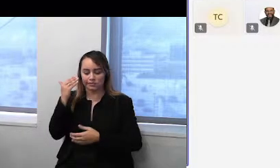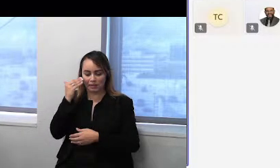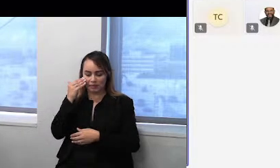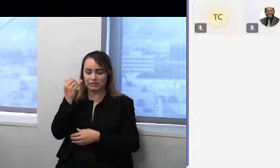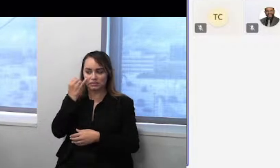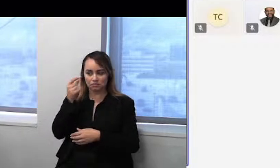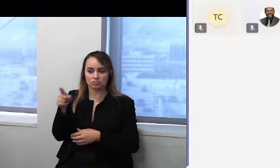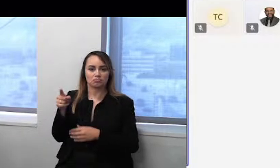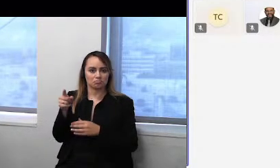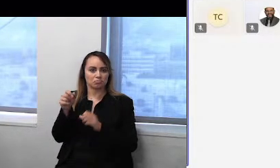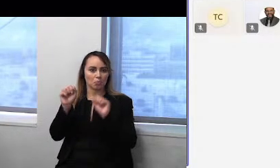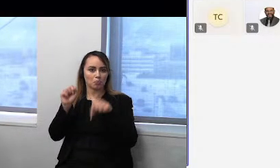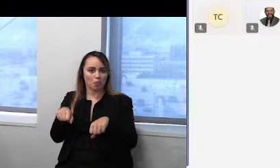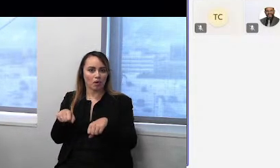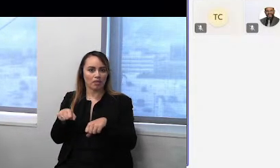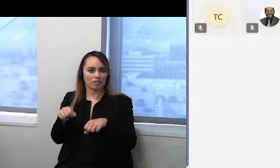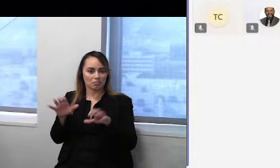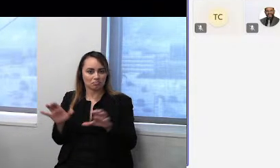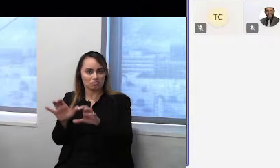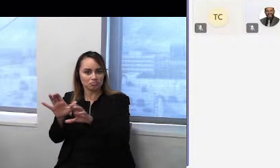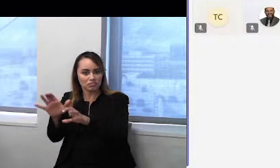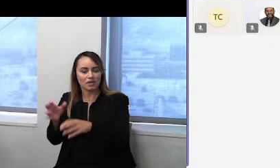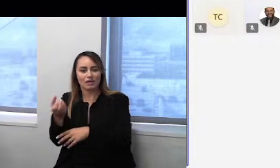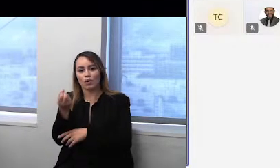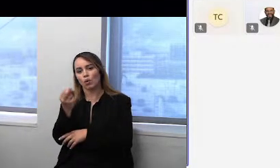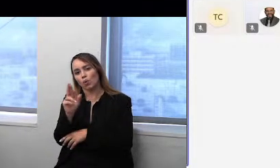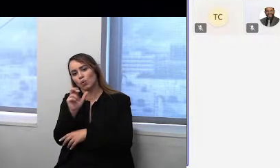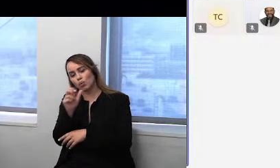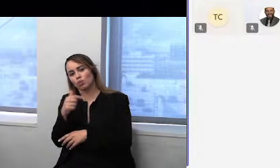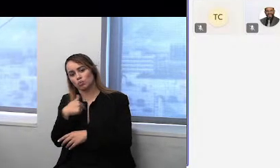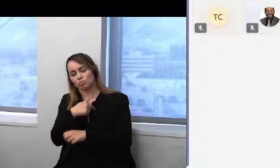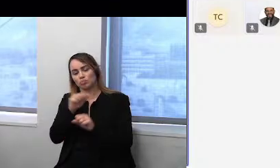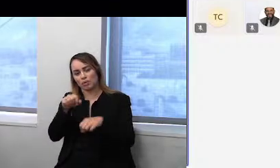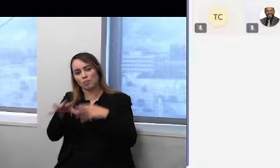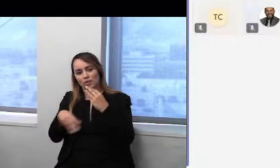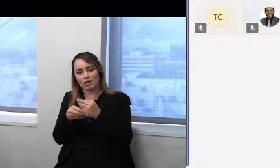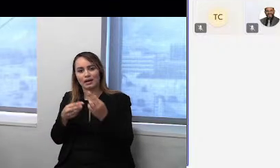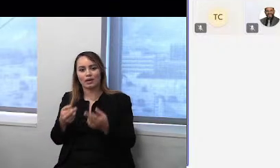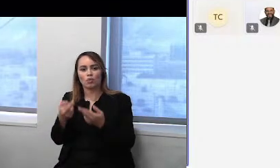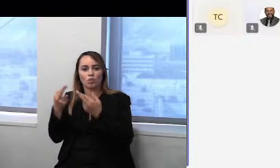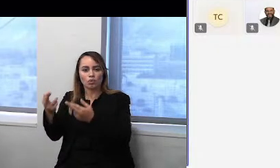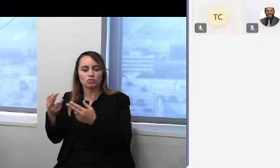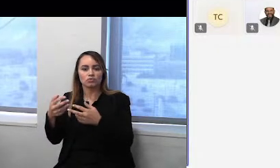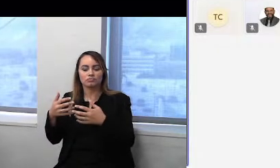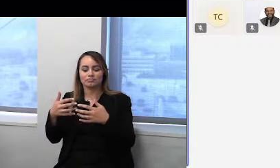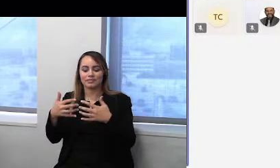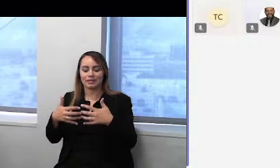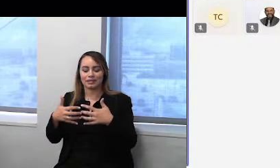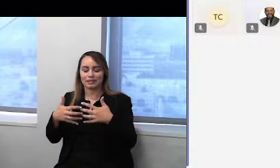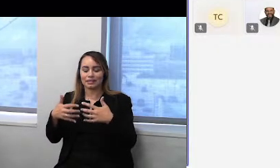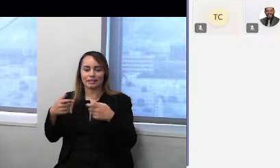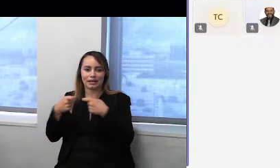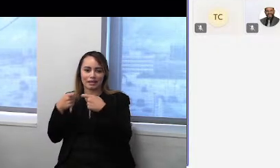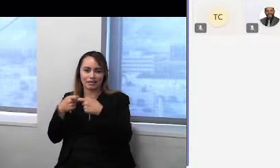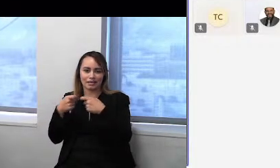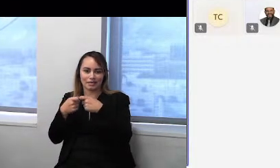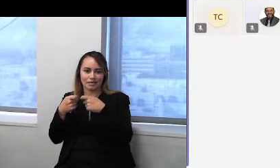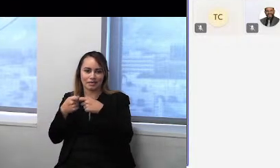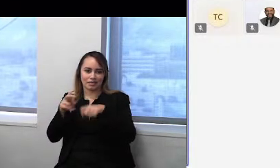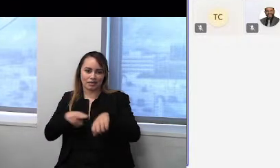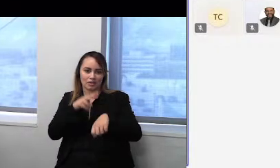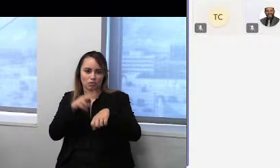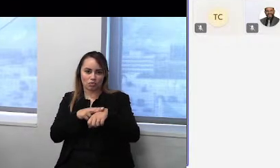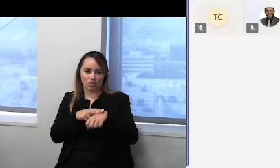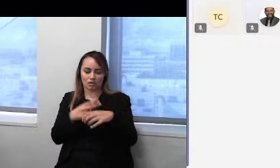adding renewable resources to the system. And you understand when we're talking about the minimum loads,